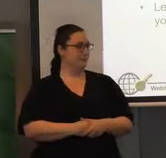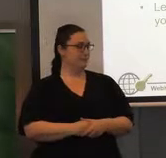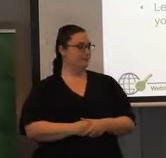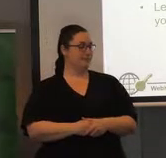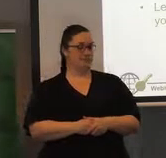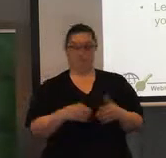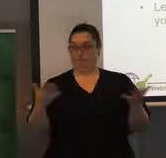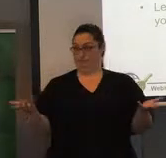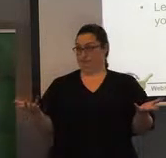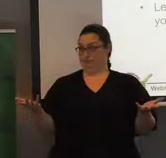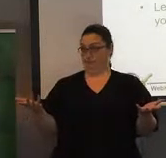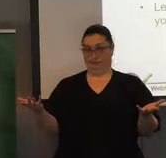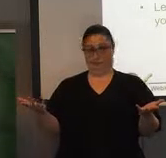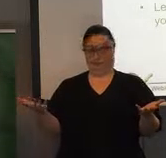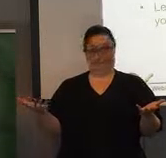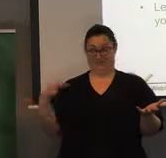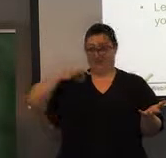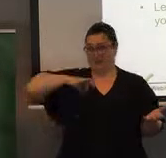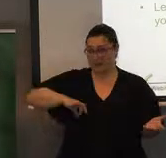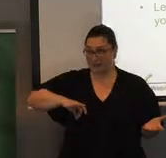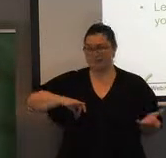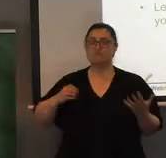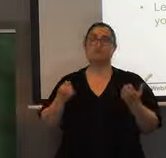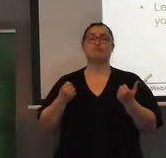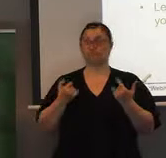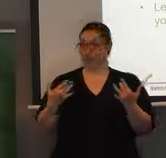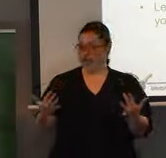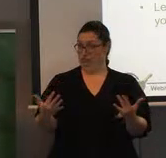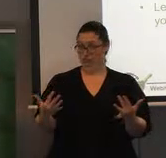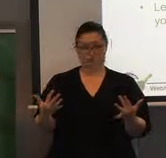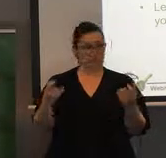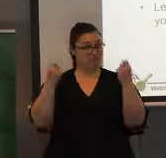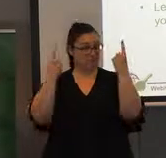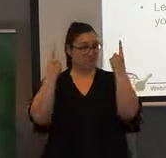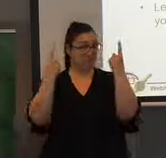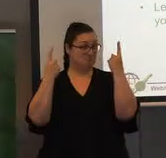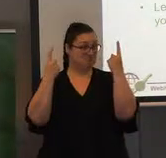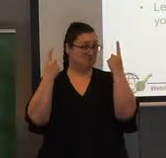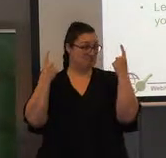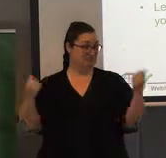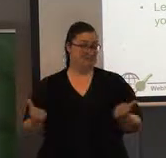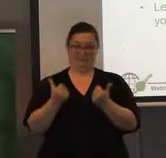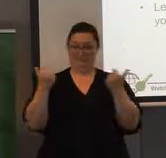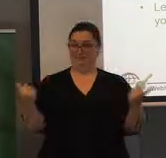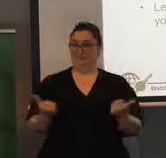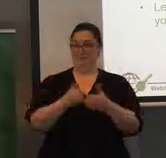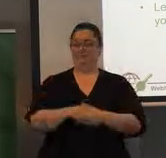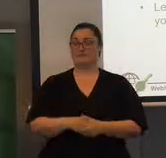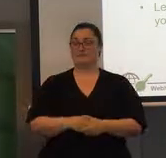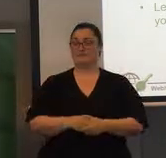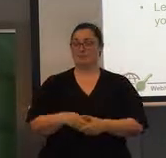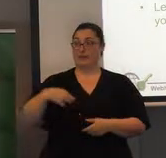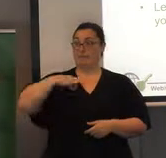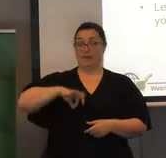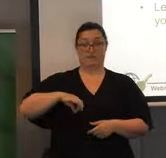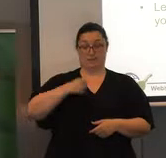Are you understanding yet that there are lots of benefits in designing accessibly? There's tons. The